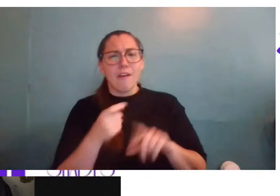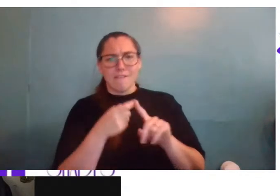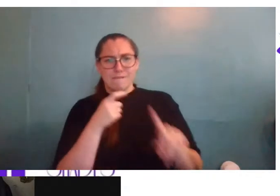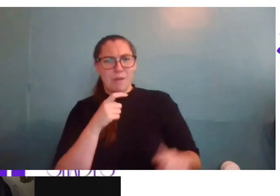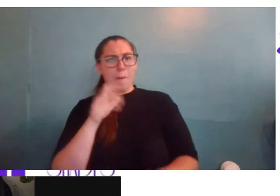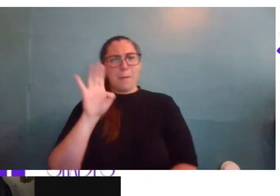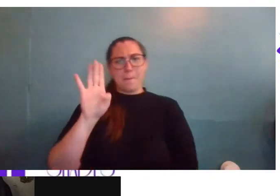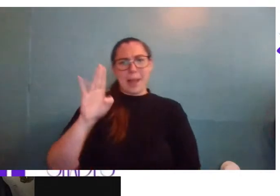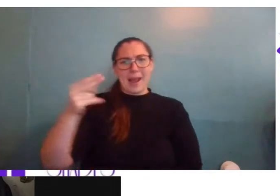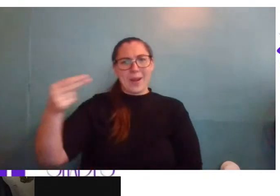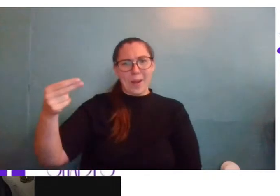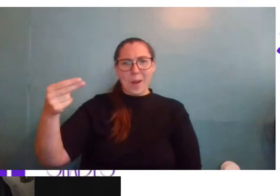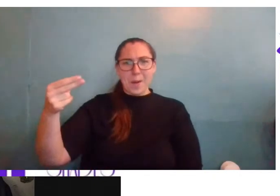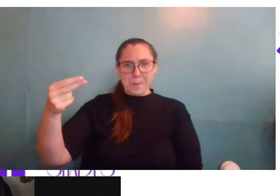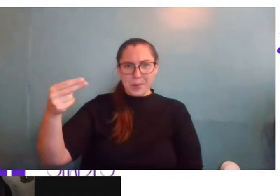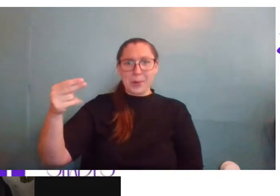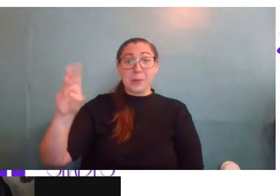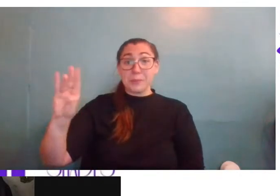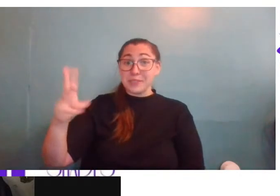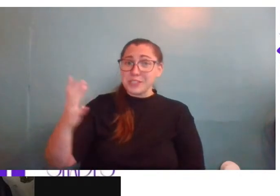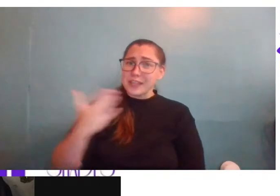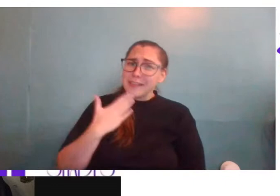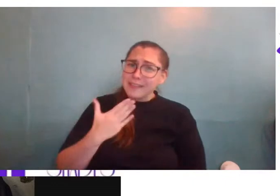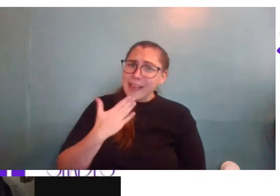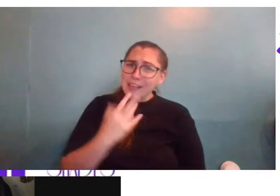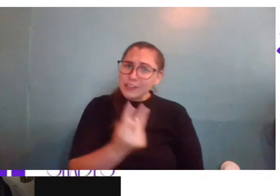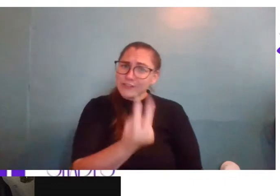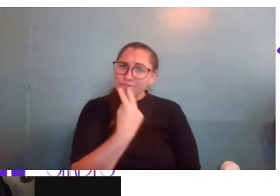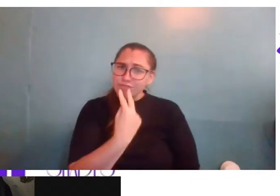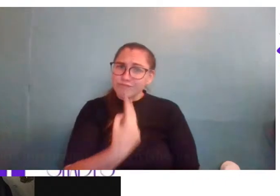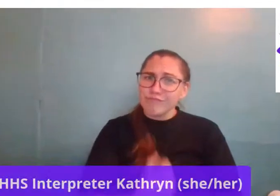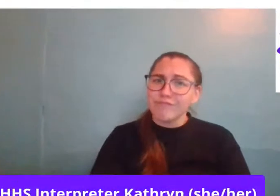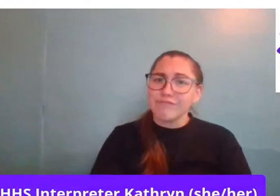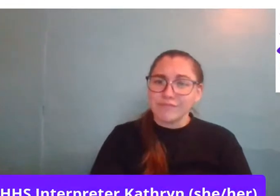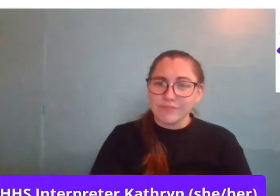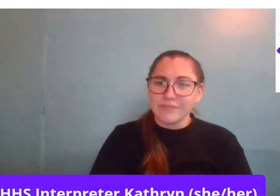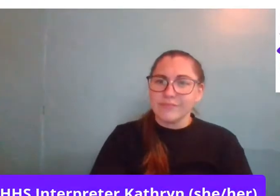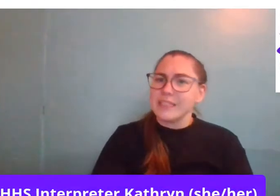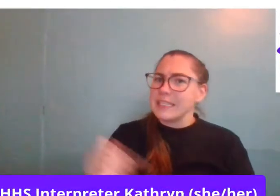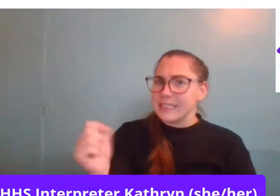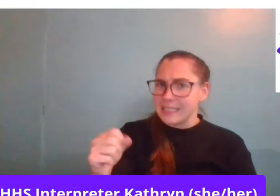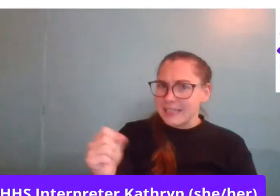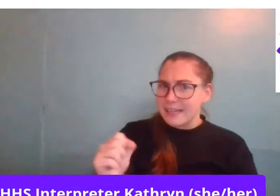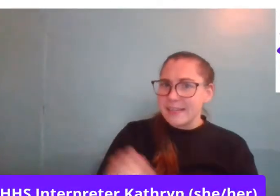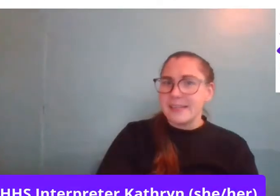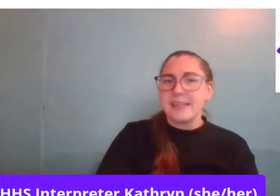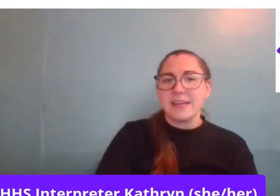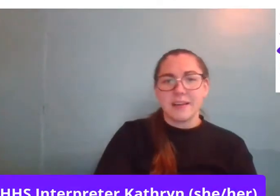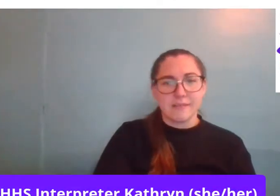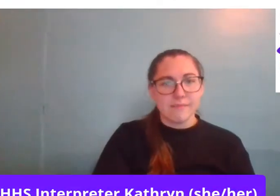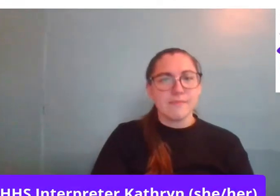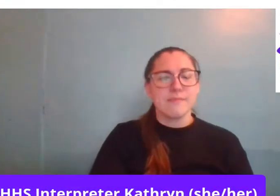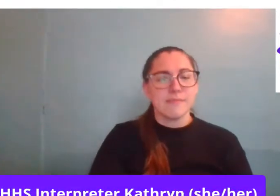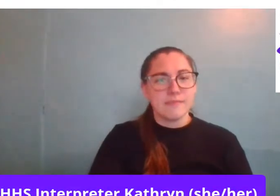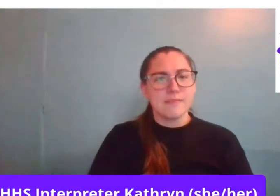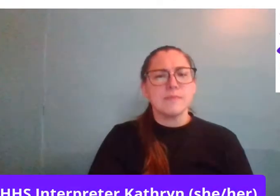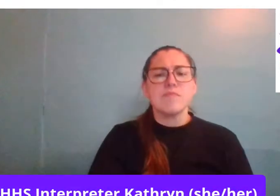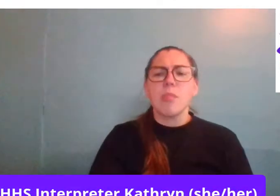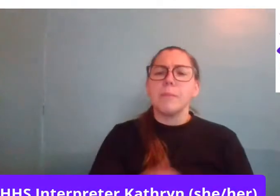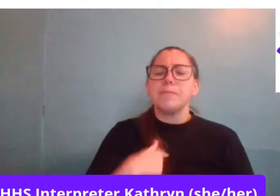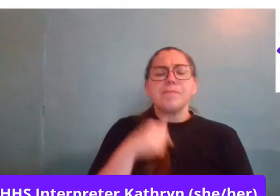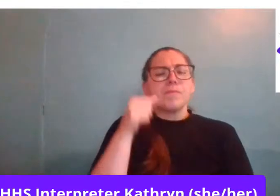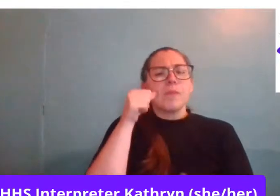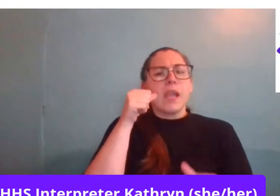Harbor, Michigan. We want to say thank you so much for tuning in. Yes. And I remember